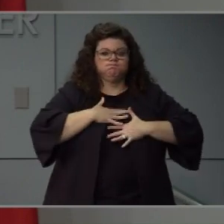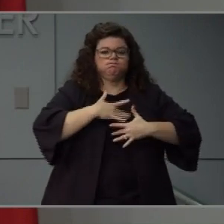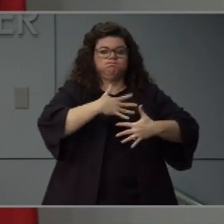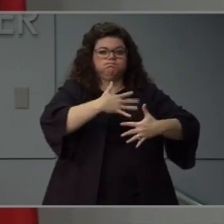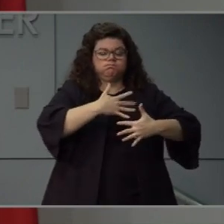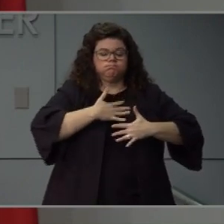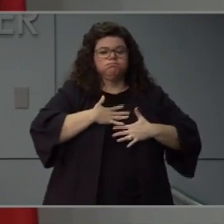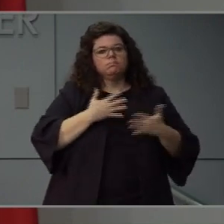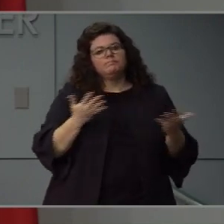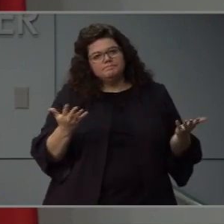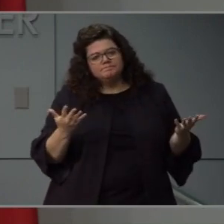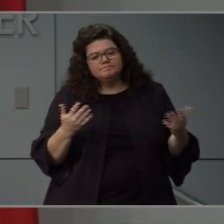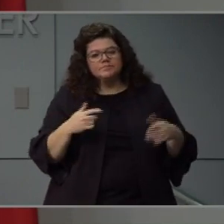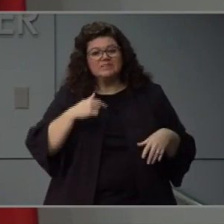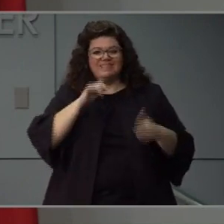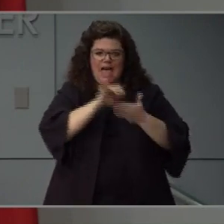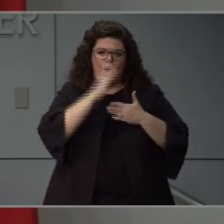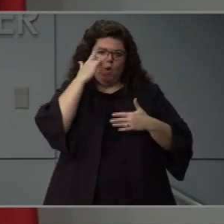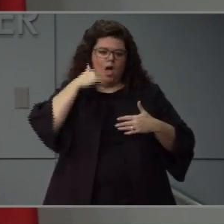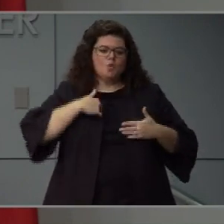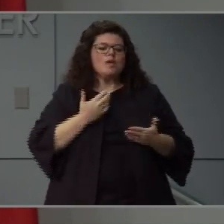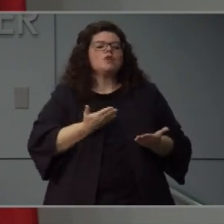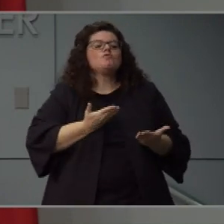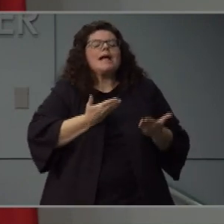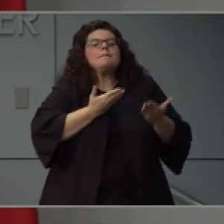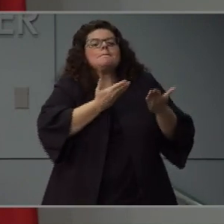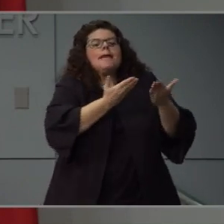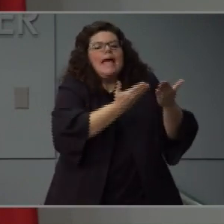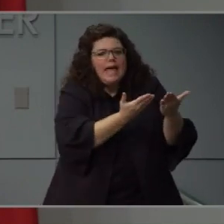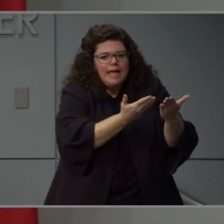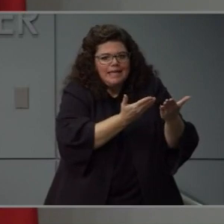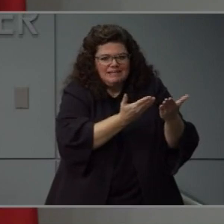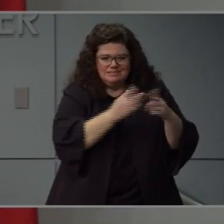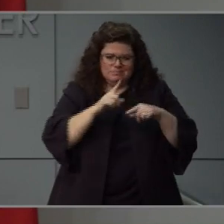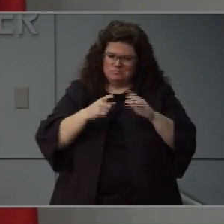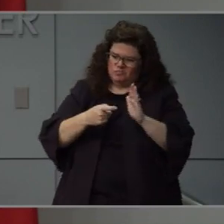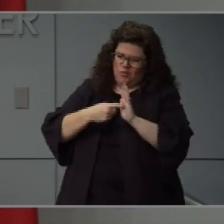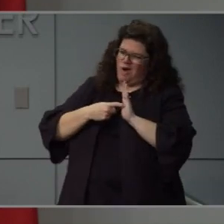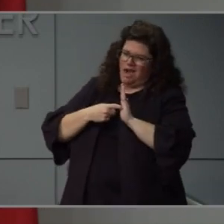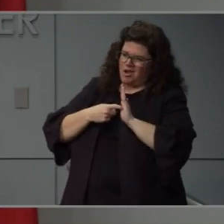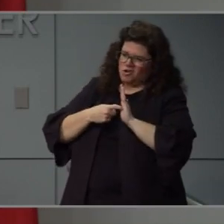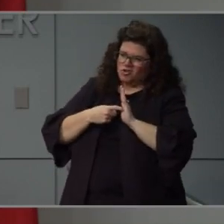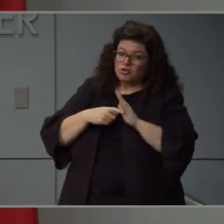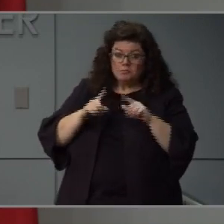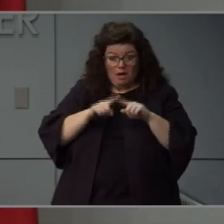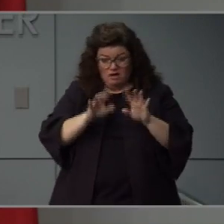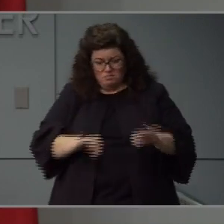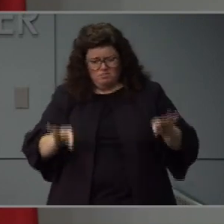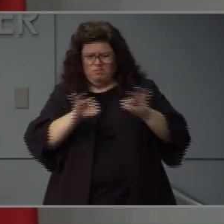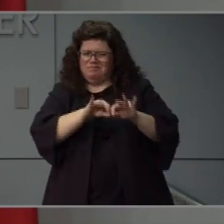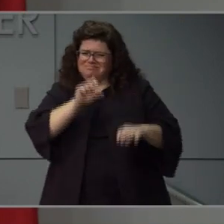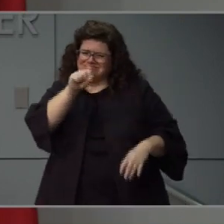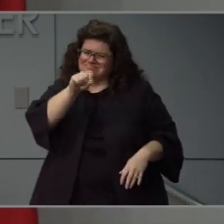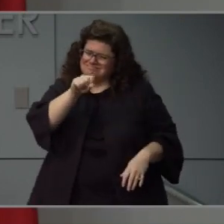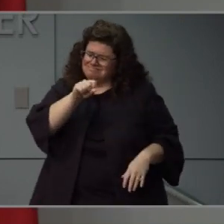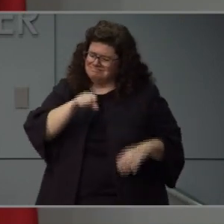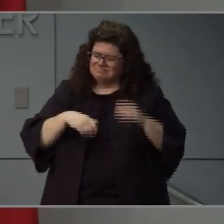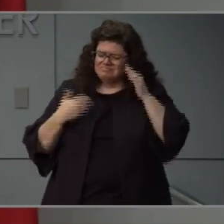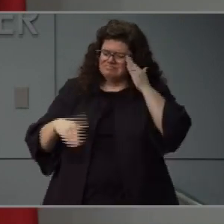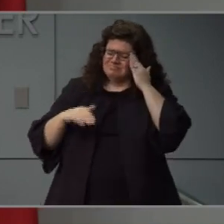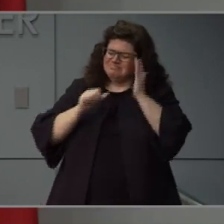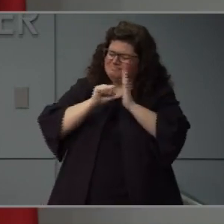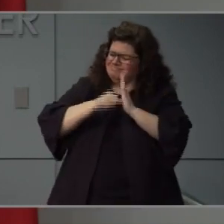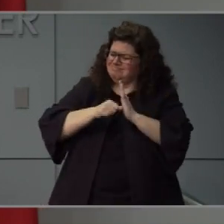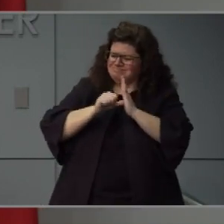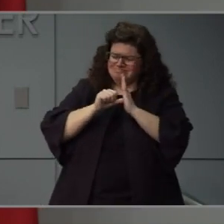mask wearing, or I should say face covering wearing. That's why we've made it a central component of the 3 W's. I think it is so important. I